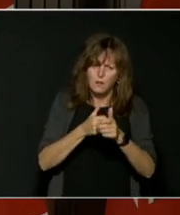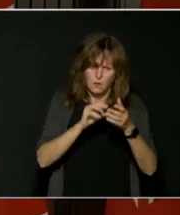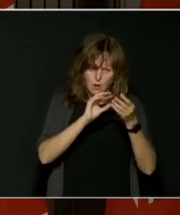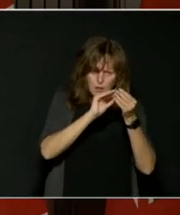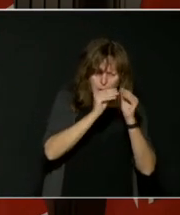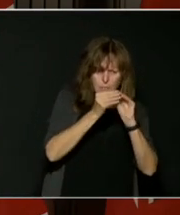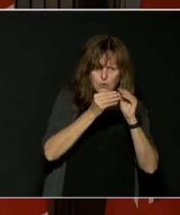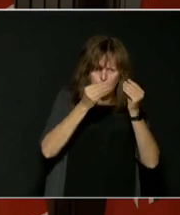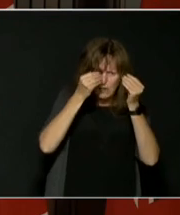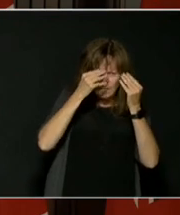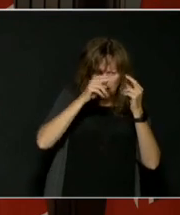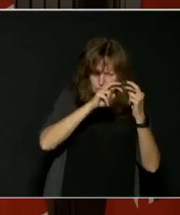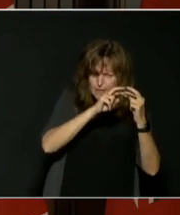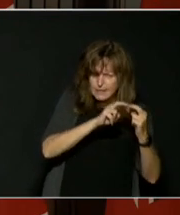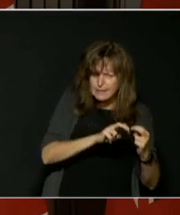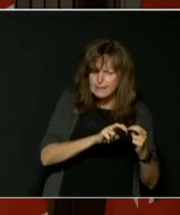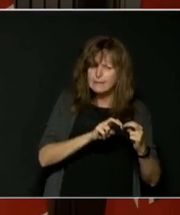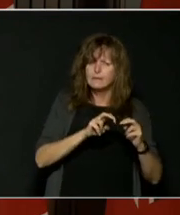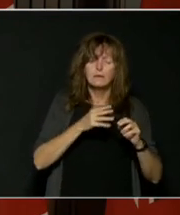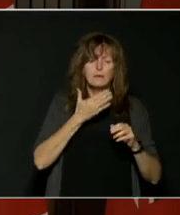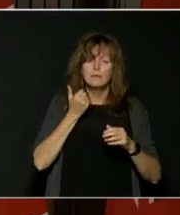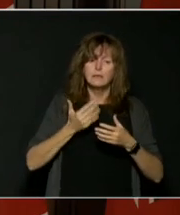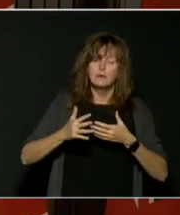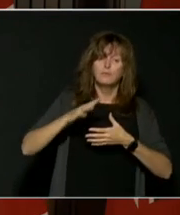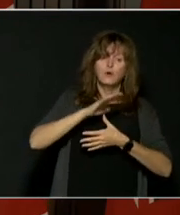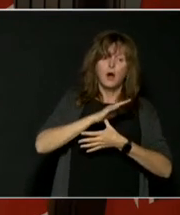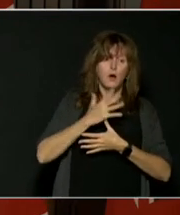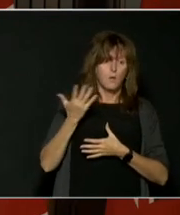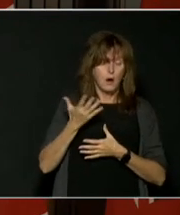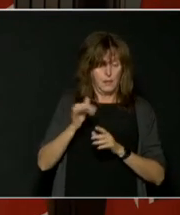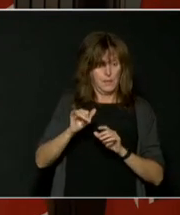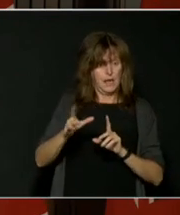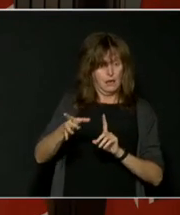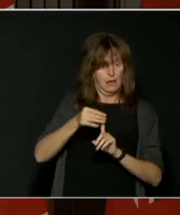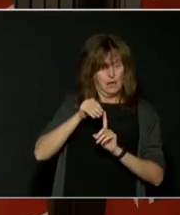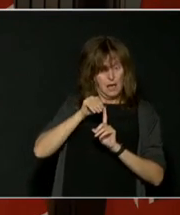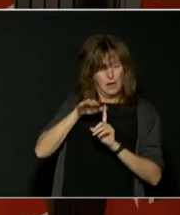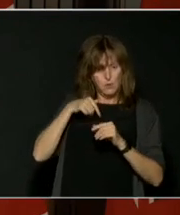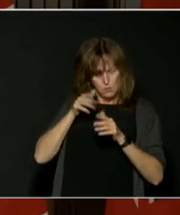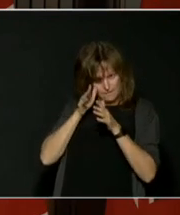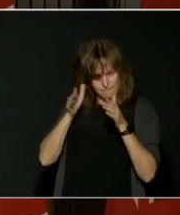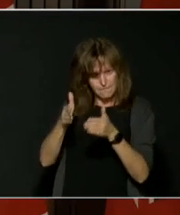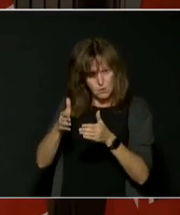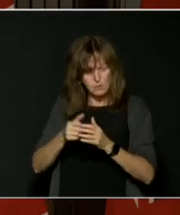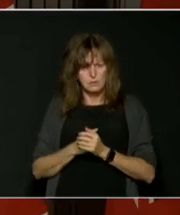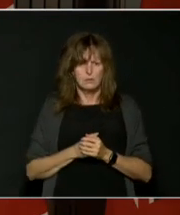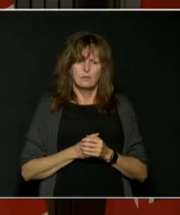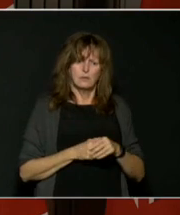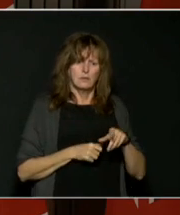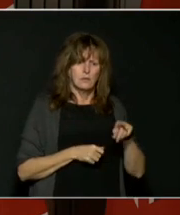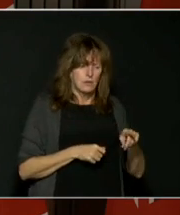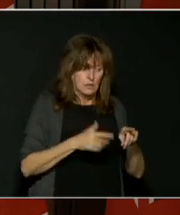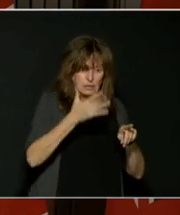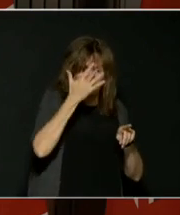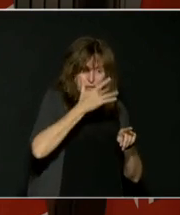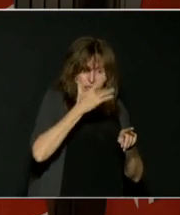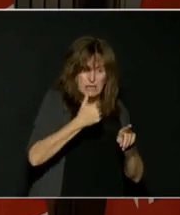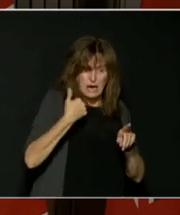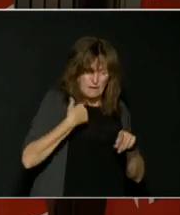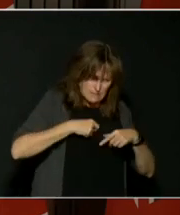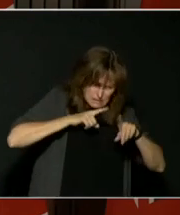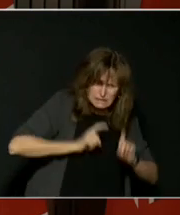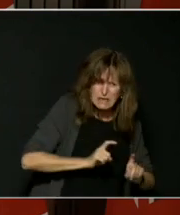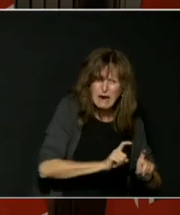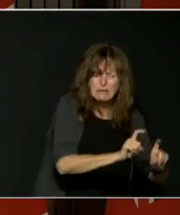outbreaks, focus on those with symptoms, and ensure that we're taking the best steps to maintain the second part of the question, which